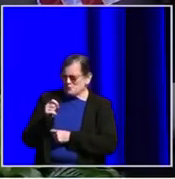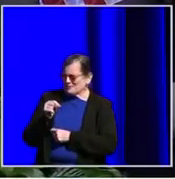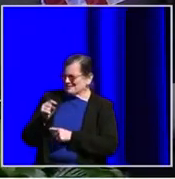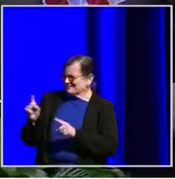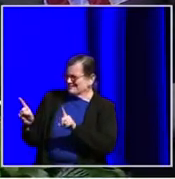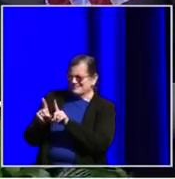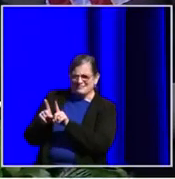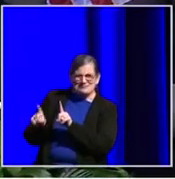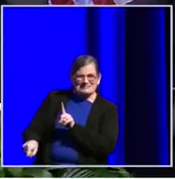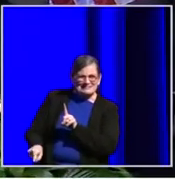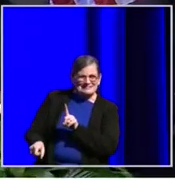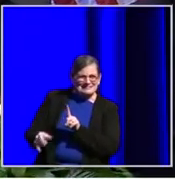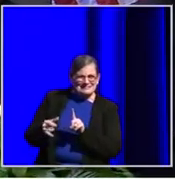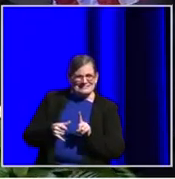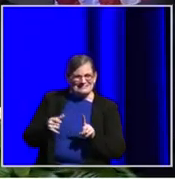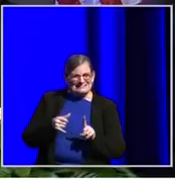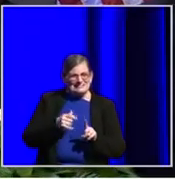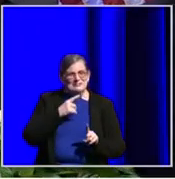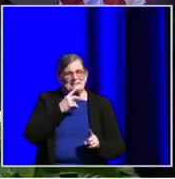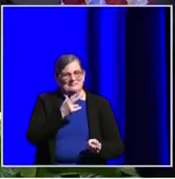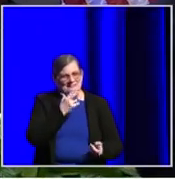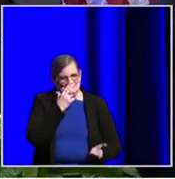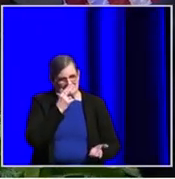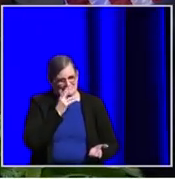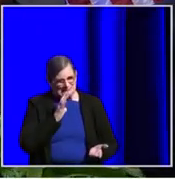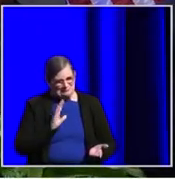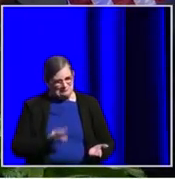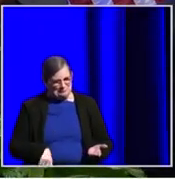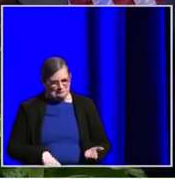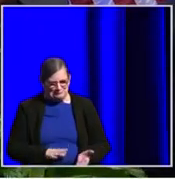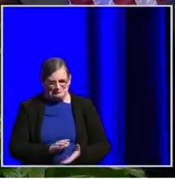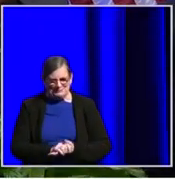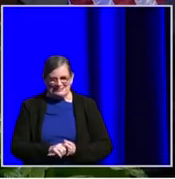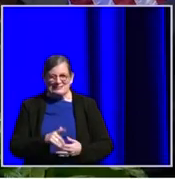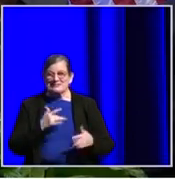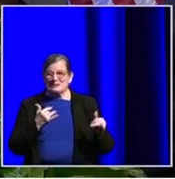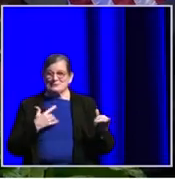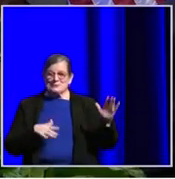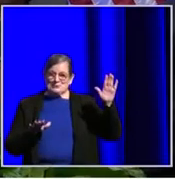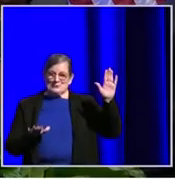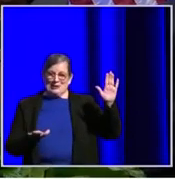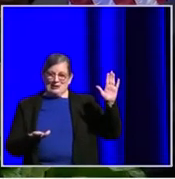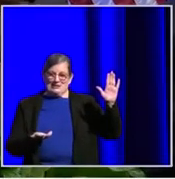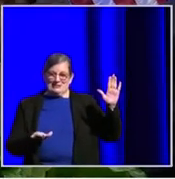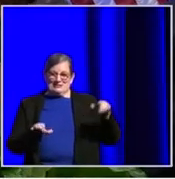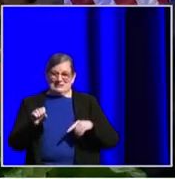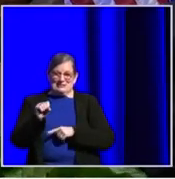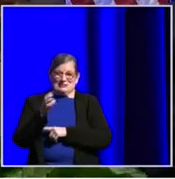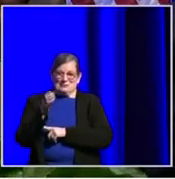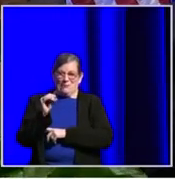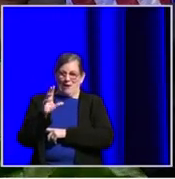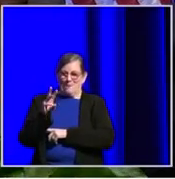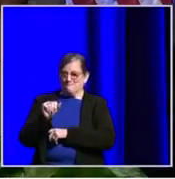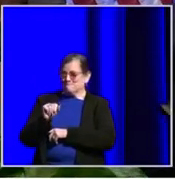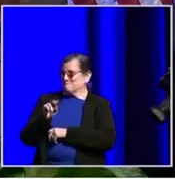We will begin with the swearing in for the Attorney General-elect Brian Schwab.